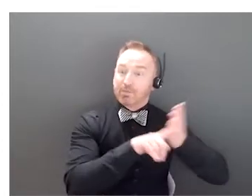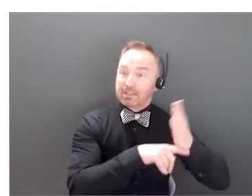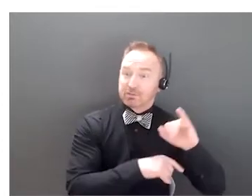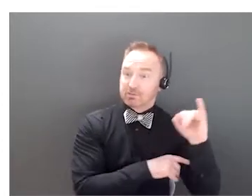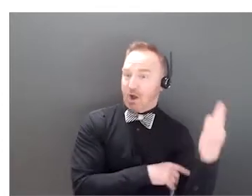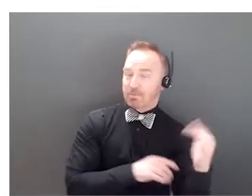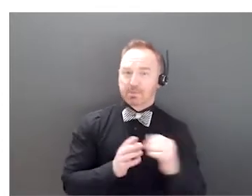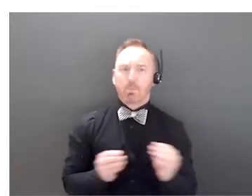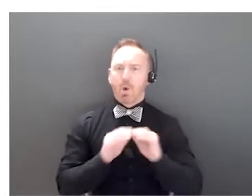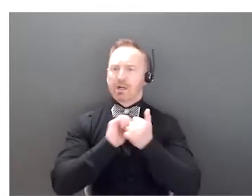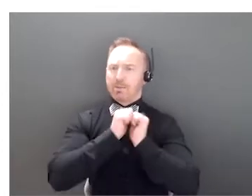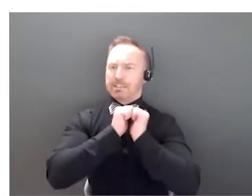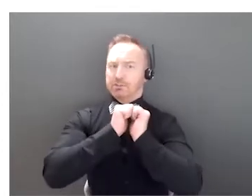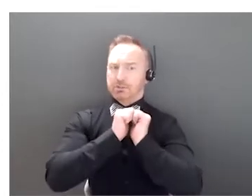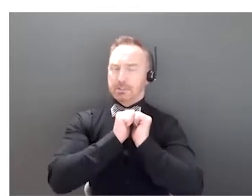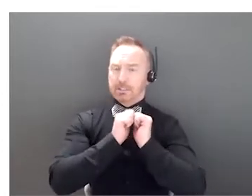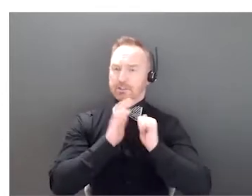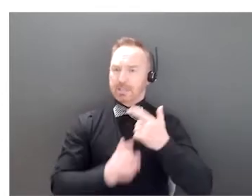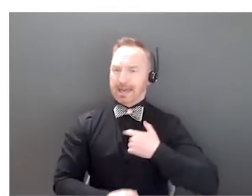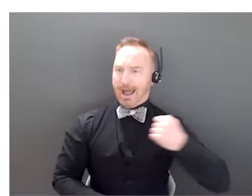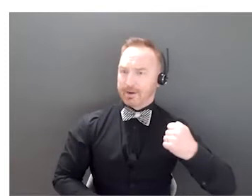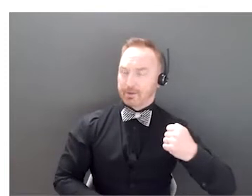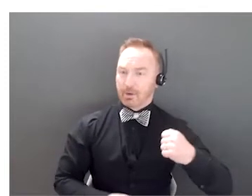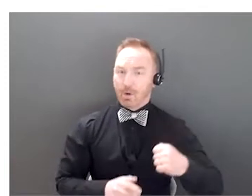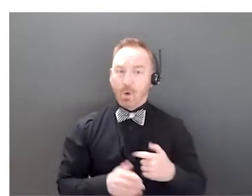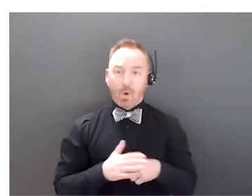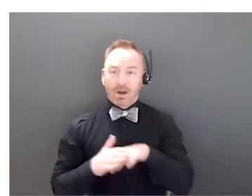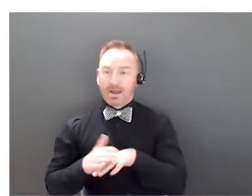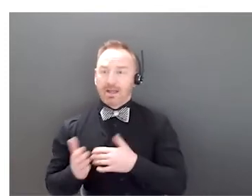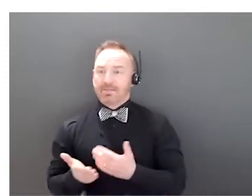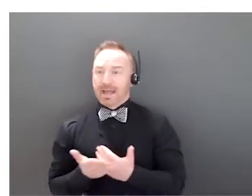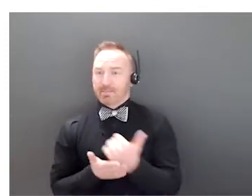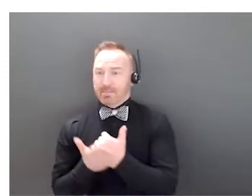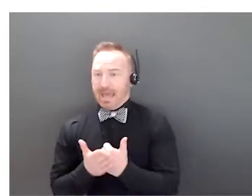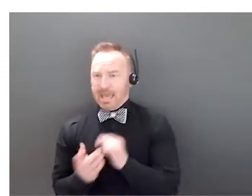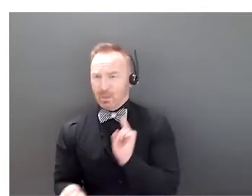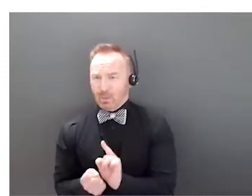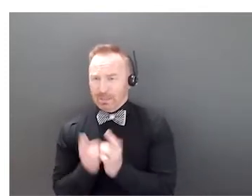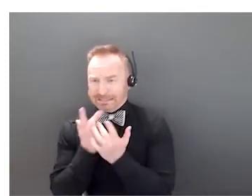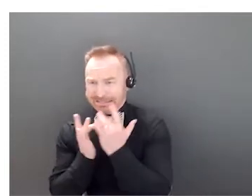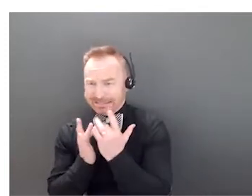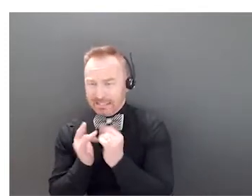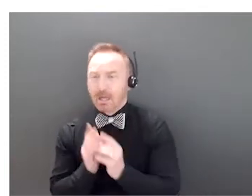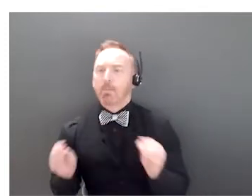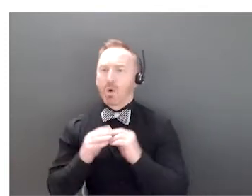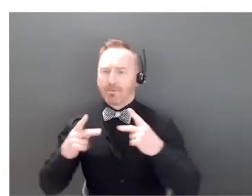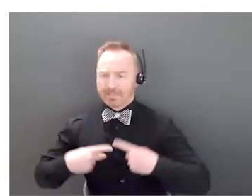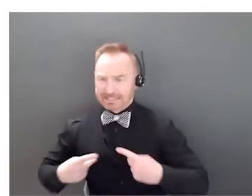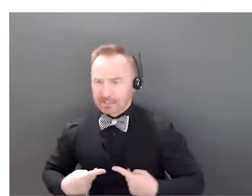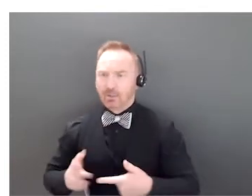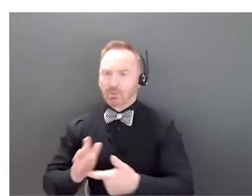that only available entry-level jobs will be those that pay less, have unpredictable physical demands, and could be more unsafe, as well as those that